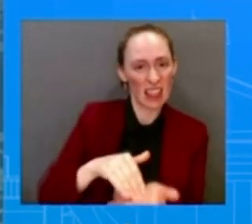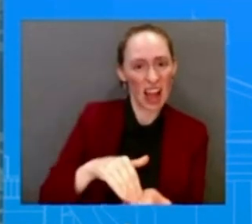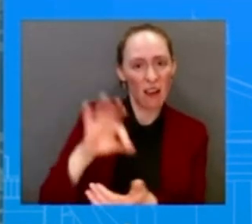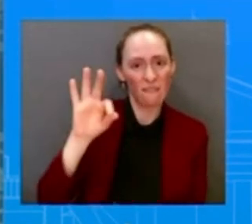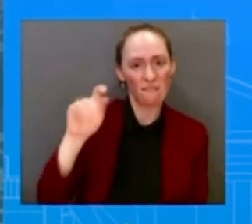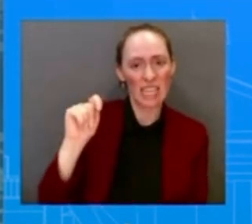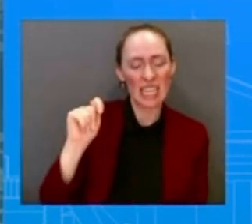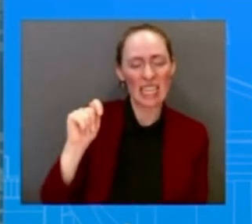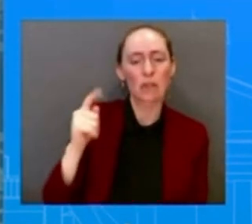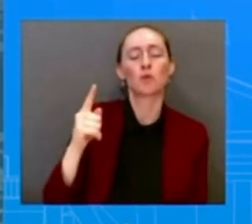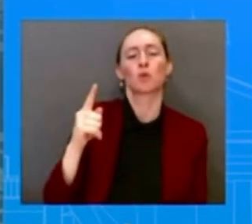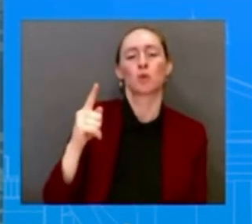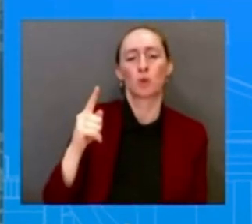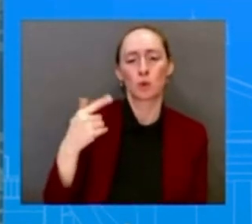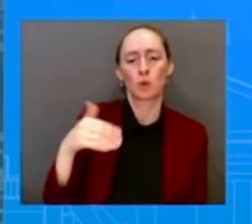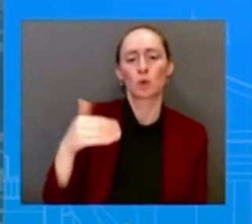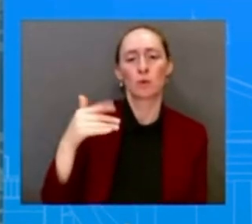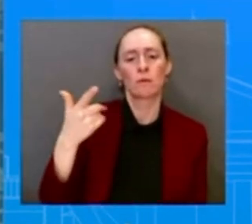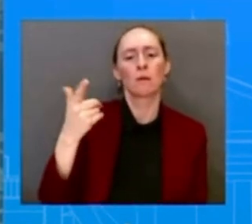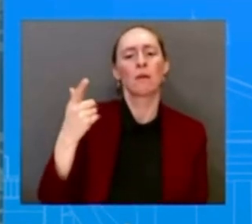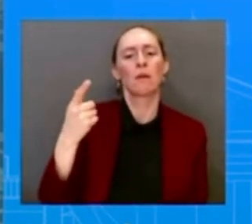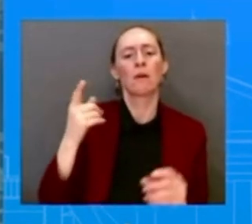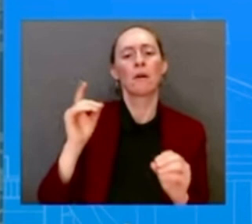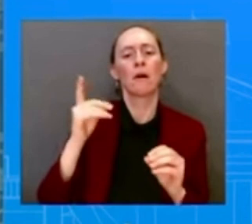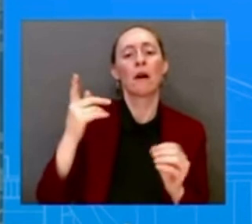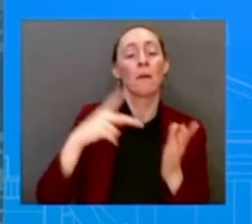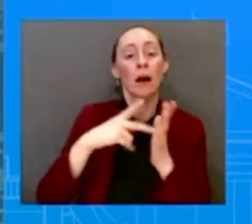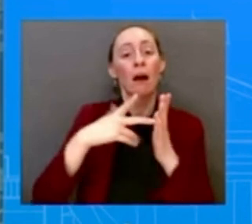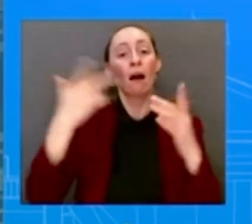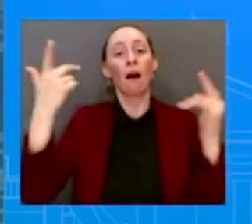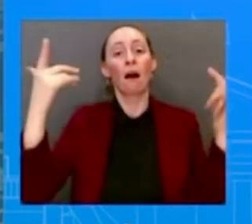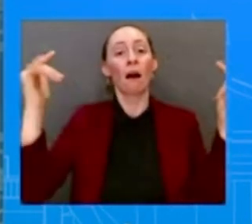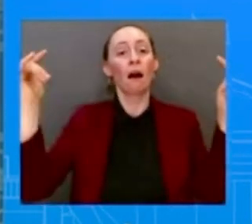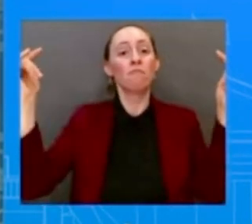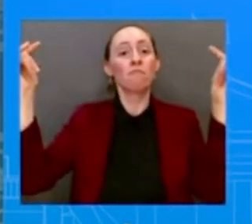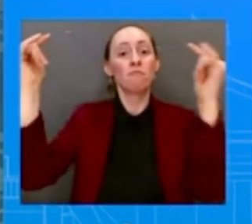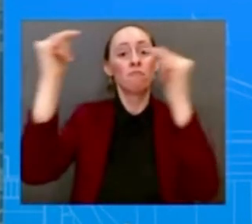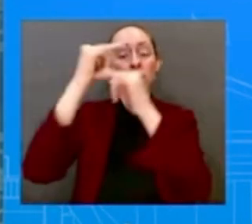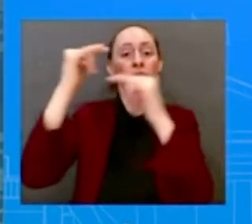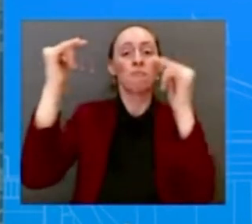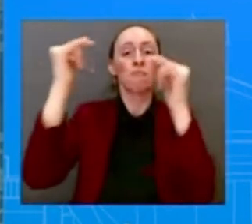have the maneuverable capability that the other one did. So,